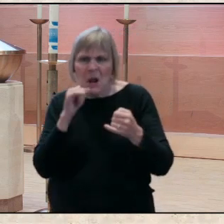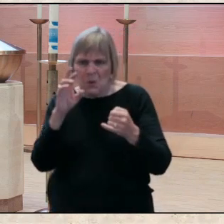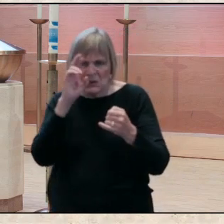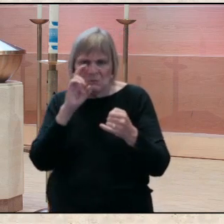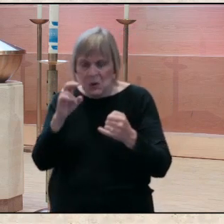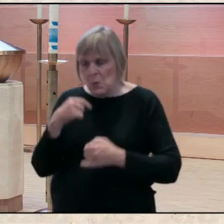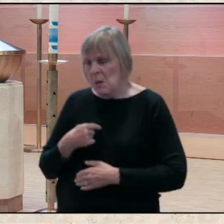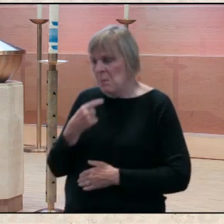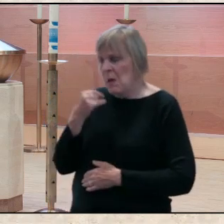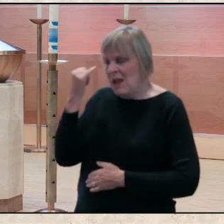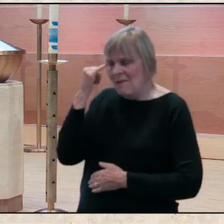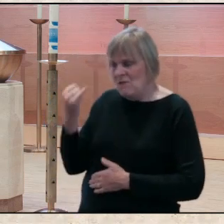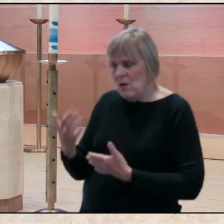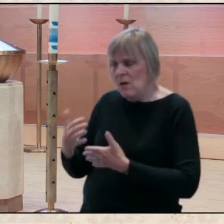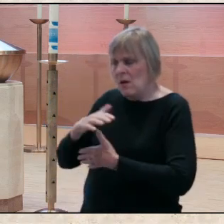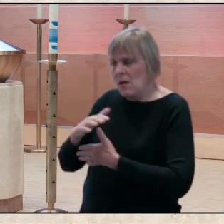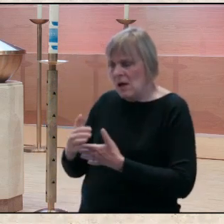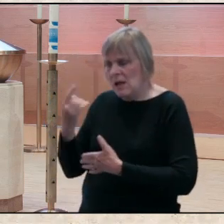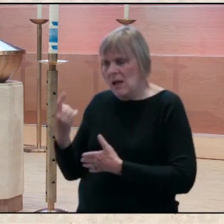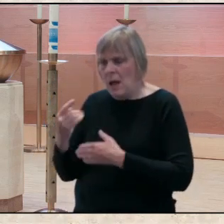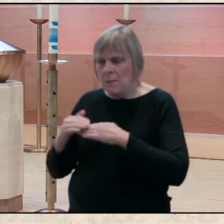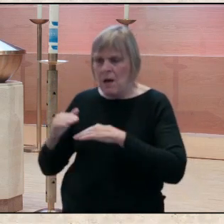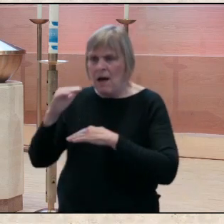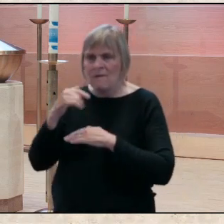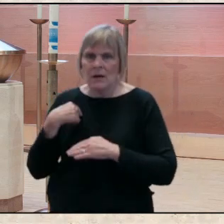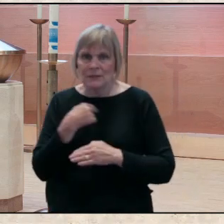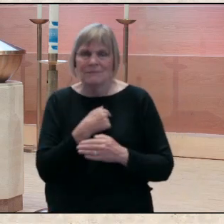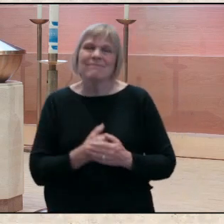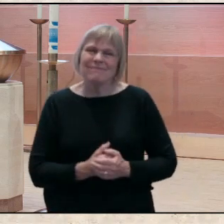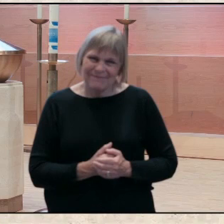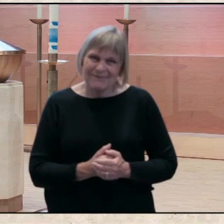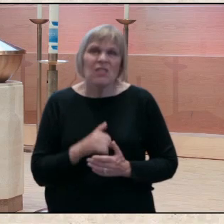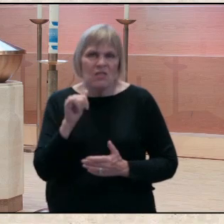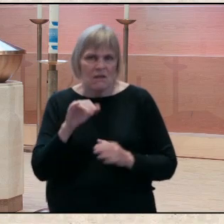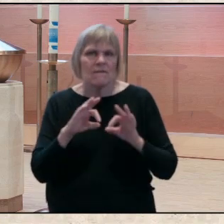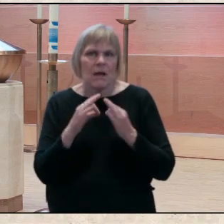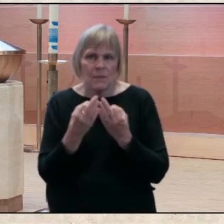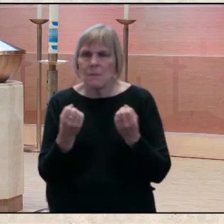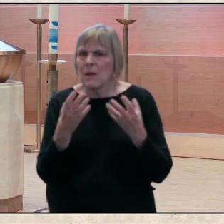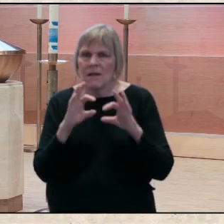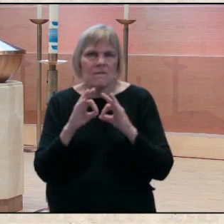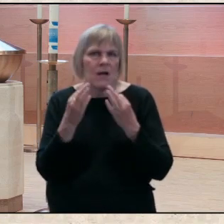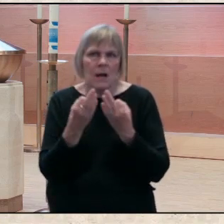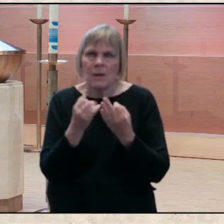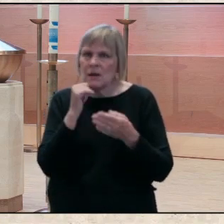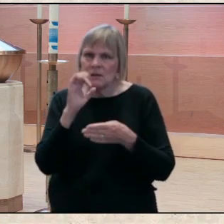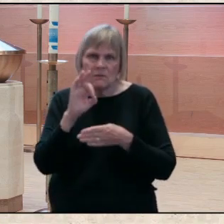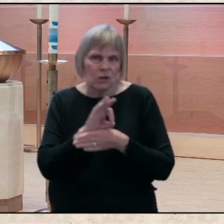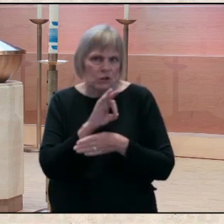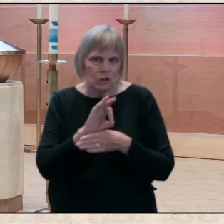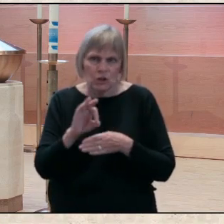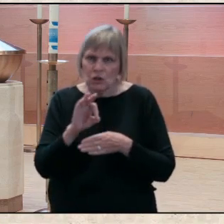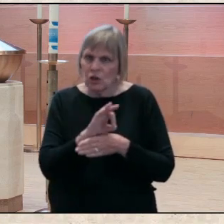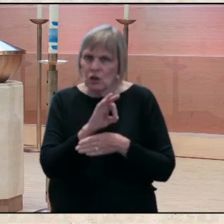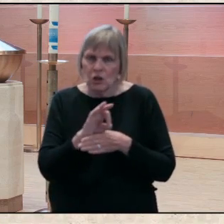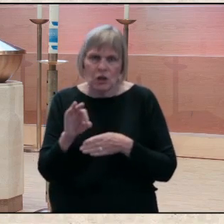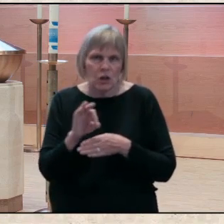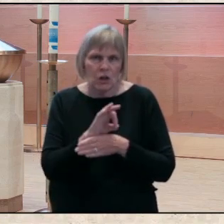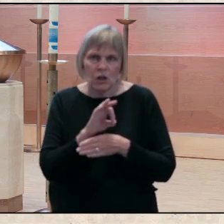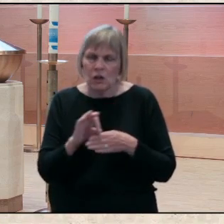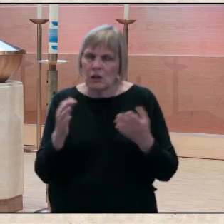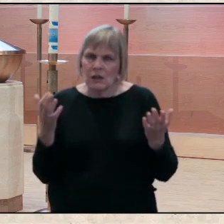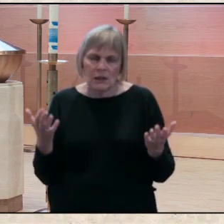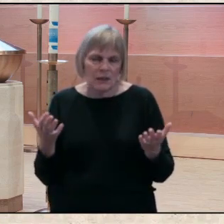be bitter if you prioritize something above us. Many families are dysfunctional. Likening them